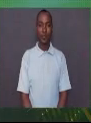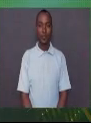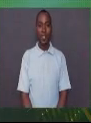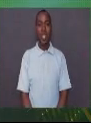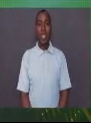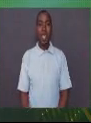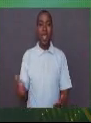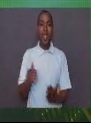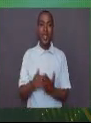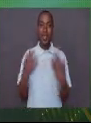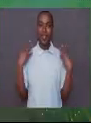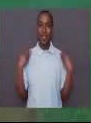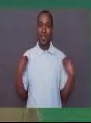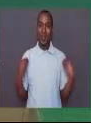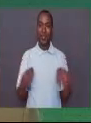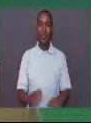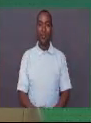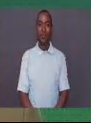Hello again, everyone.